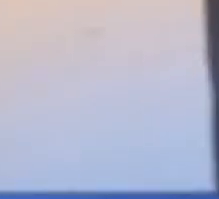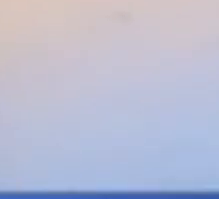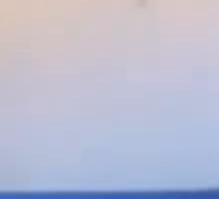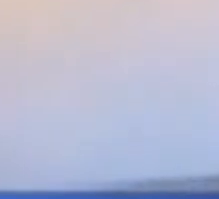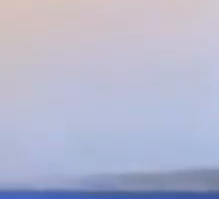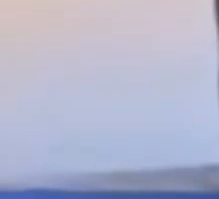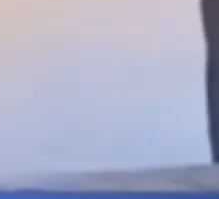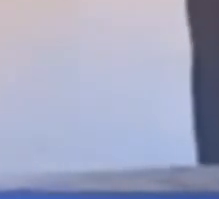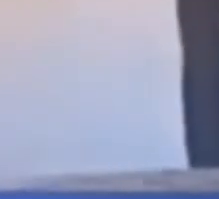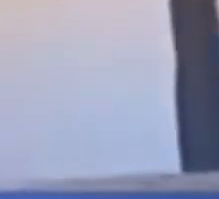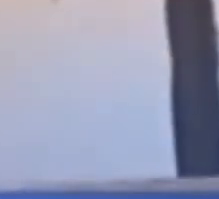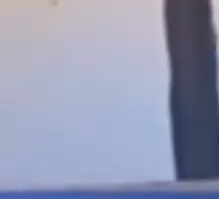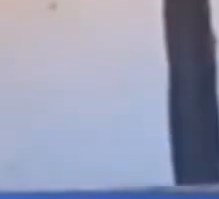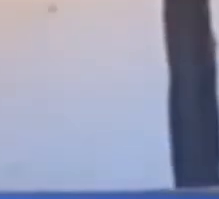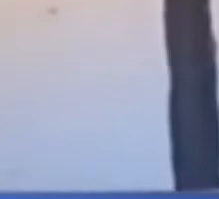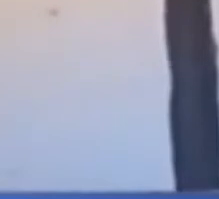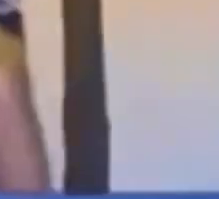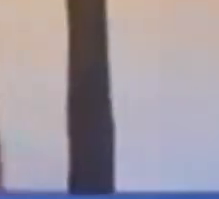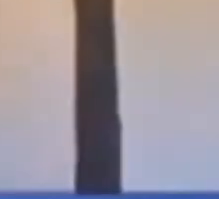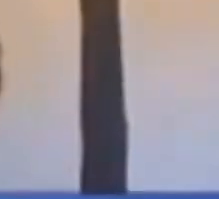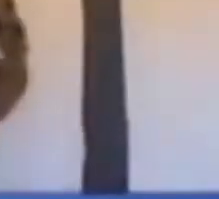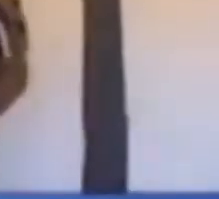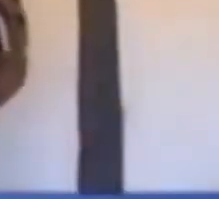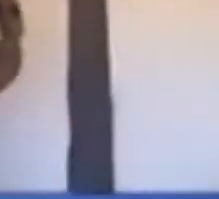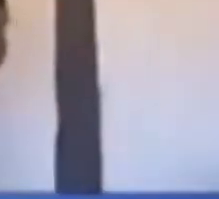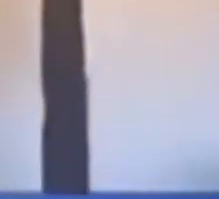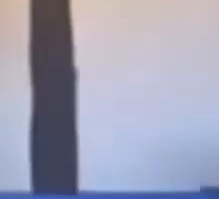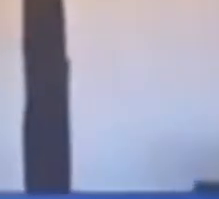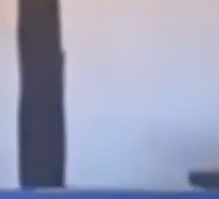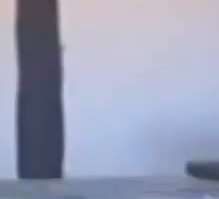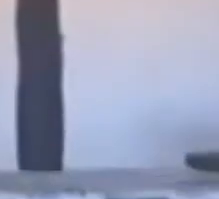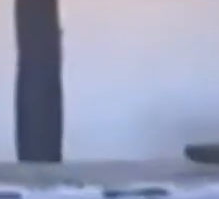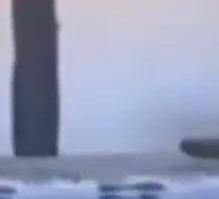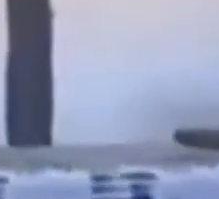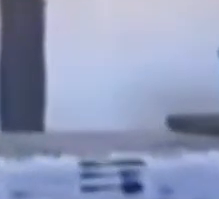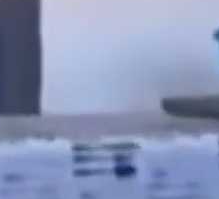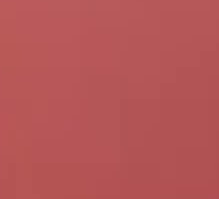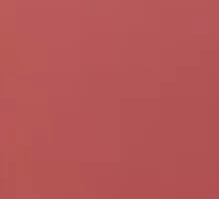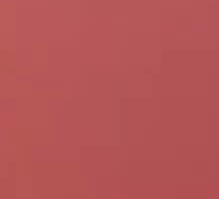Okay, last year.